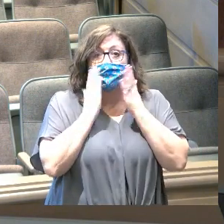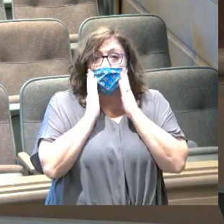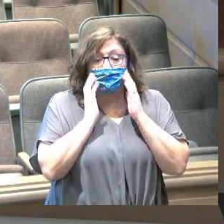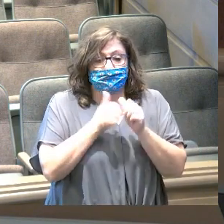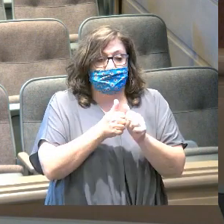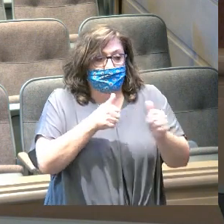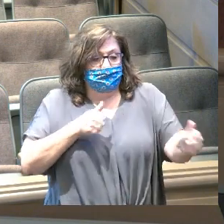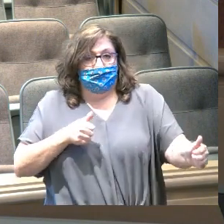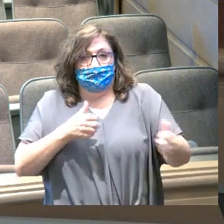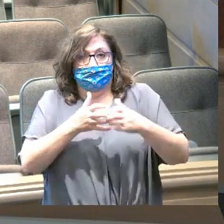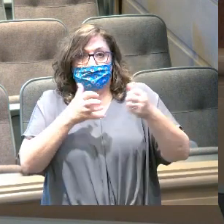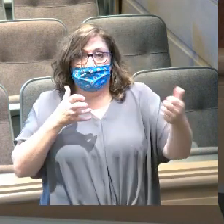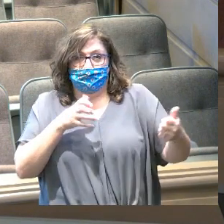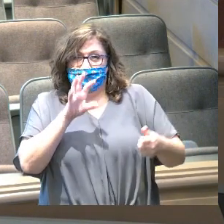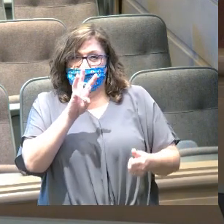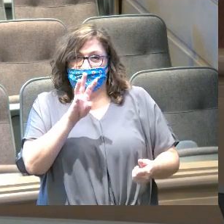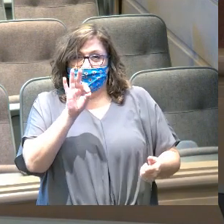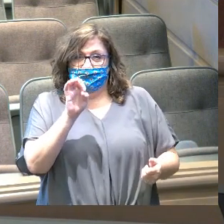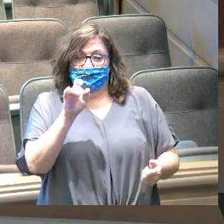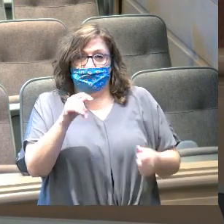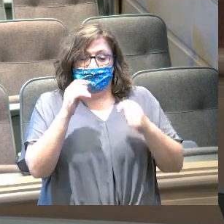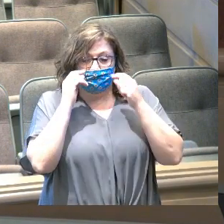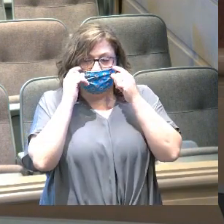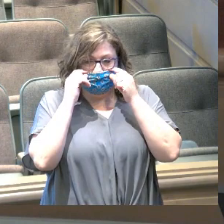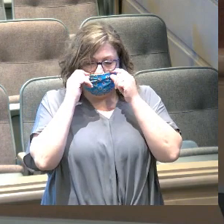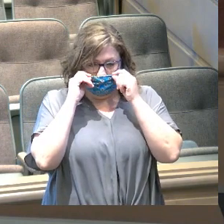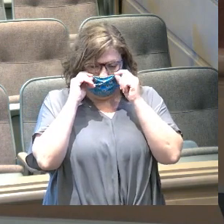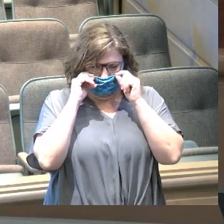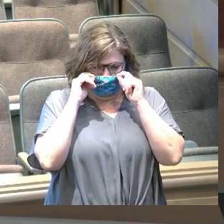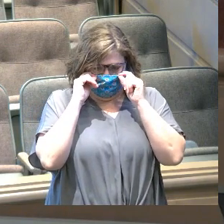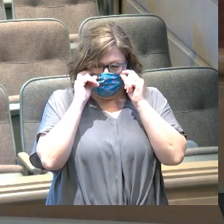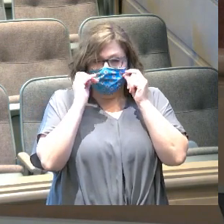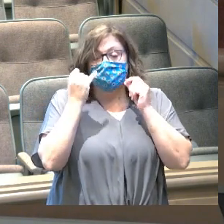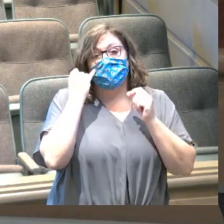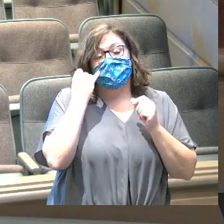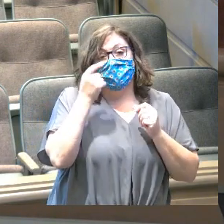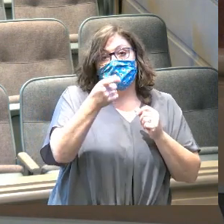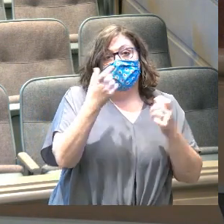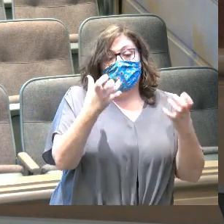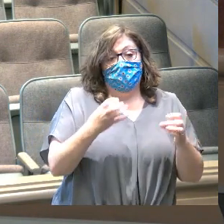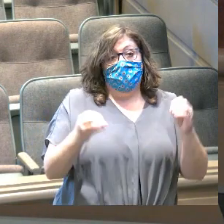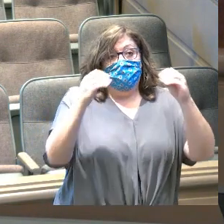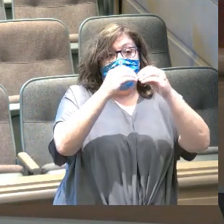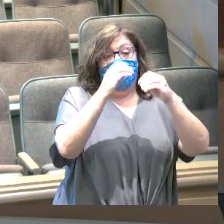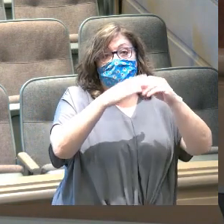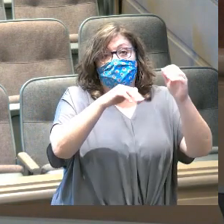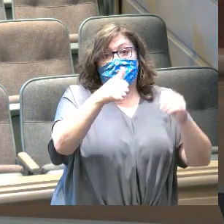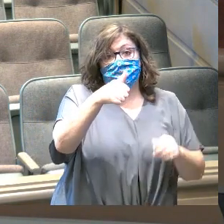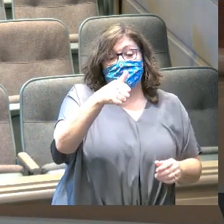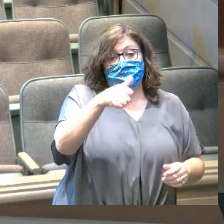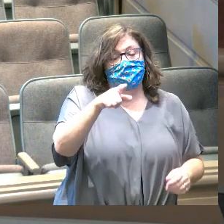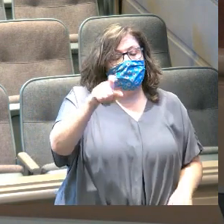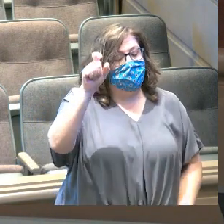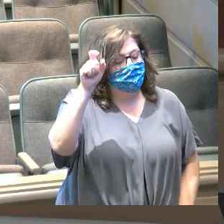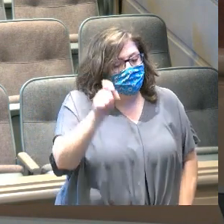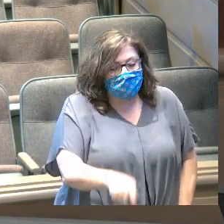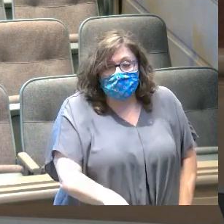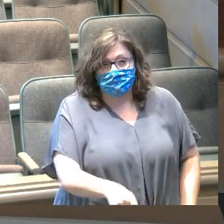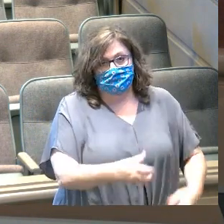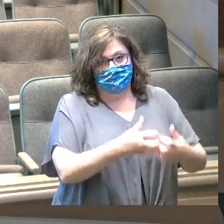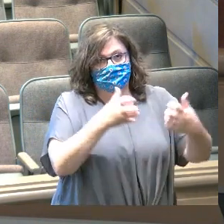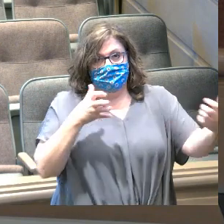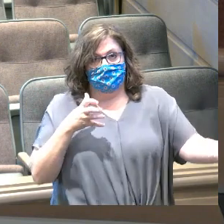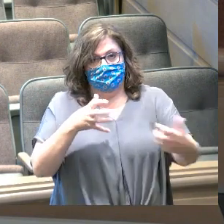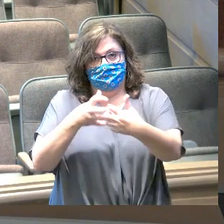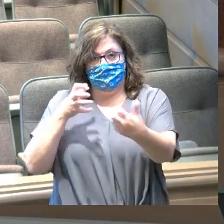distance. But if you're going to have more than 10, you absolutely have to have social distancing.